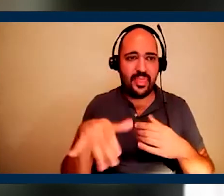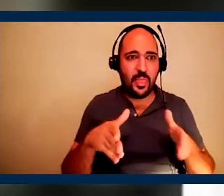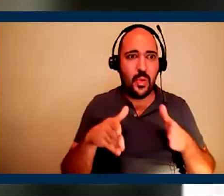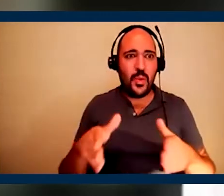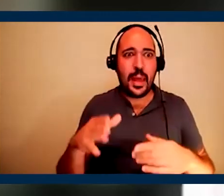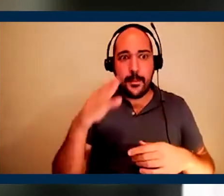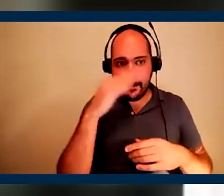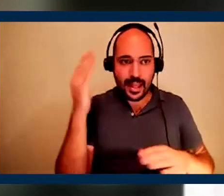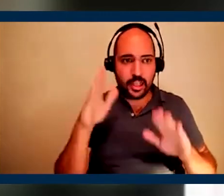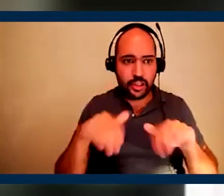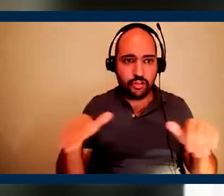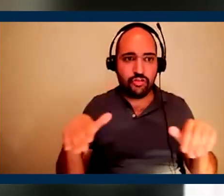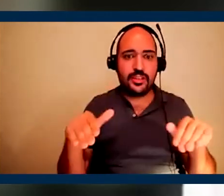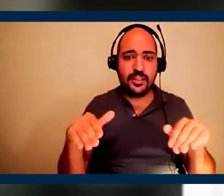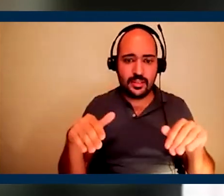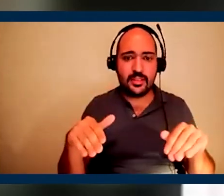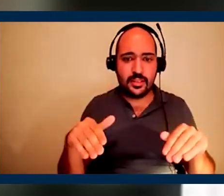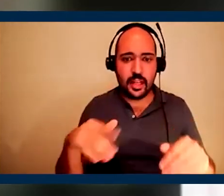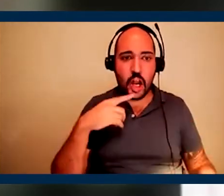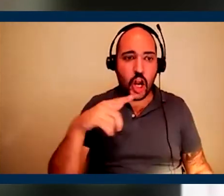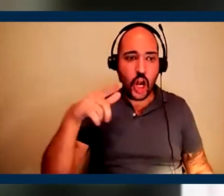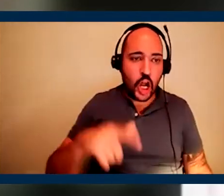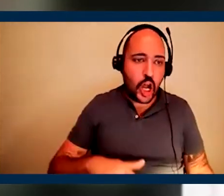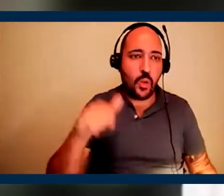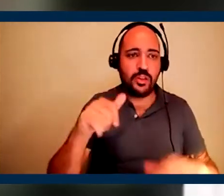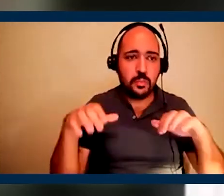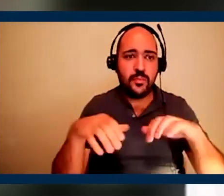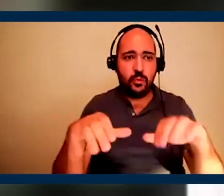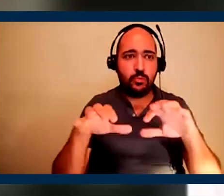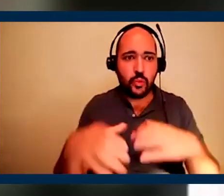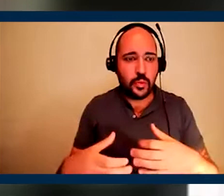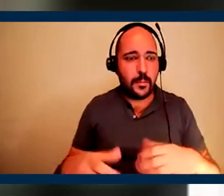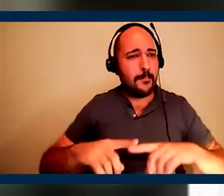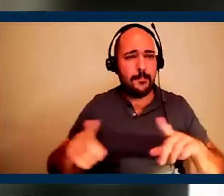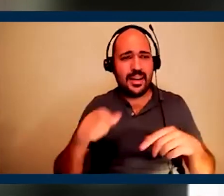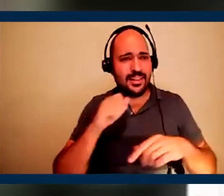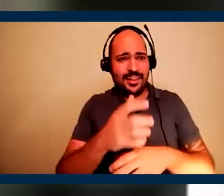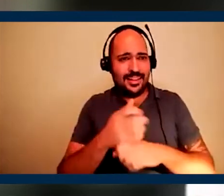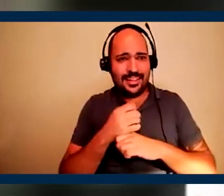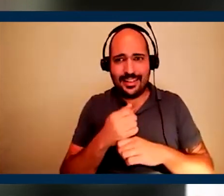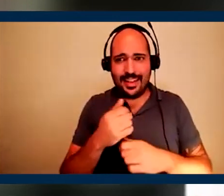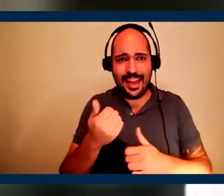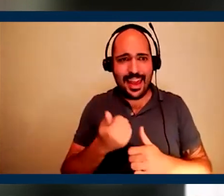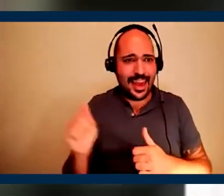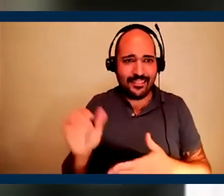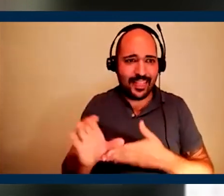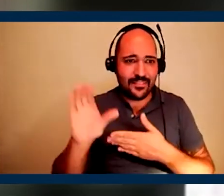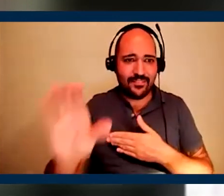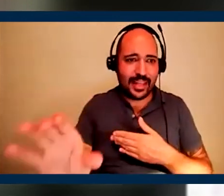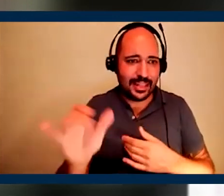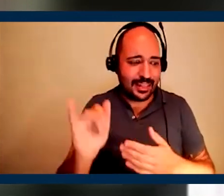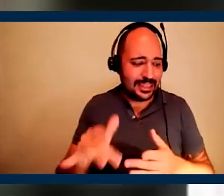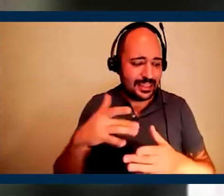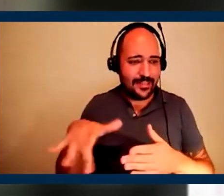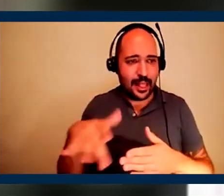that Black children are the lowest performing group, but yet they're not getting any of the funding that is out there